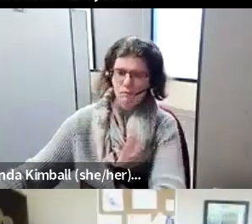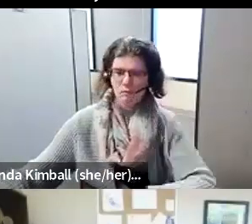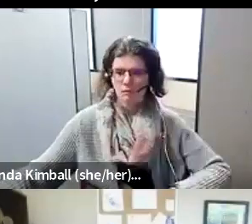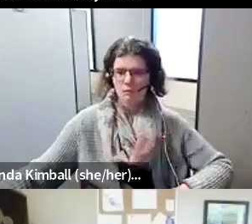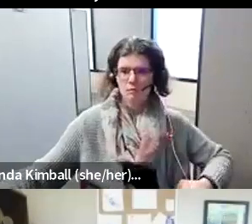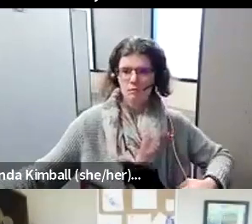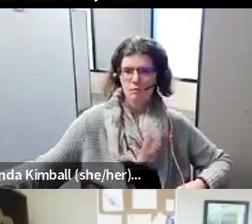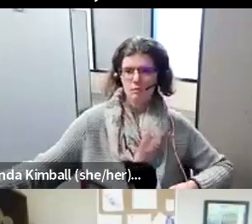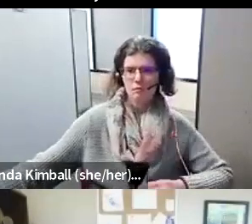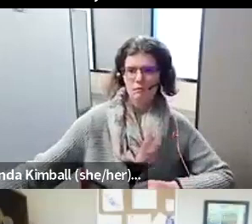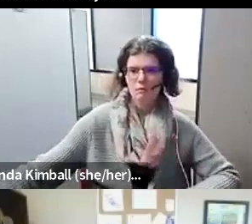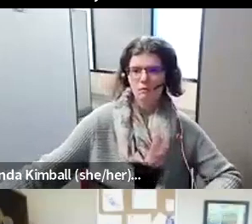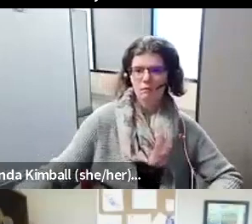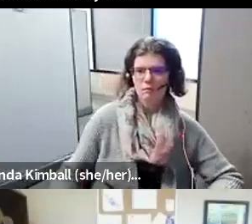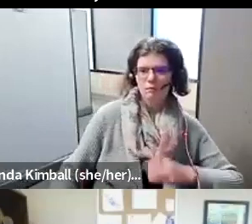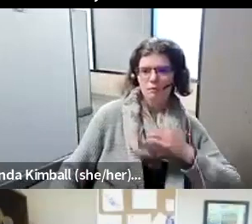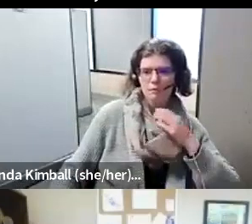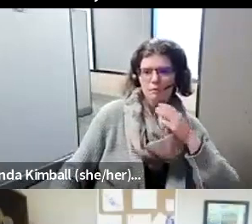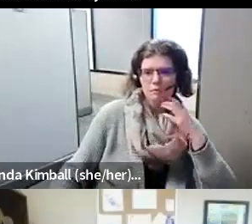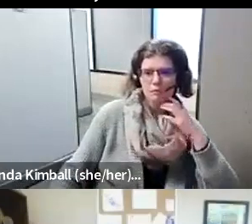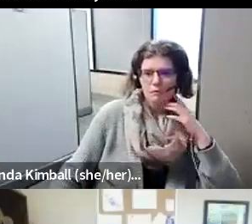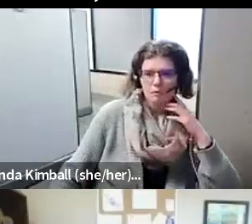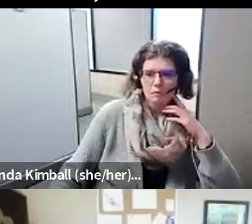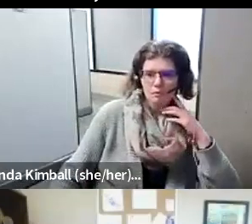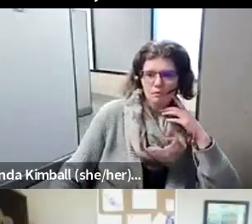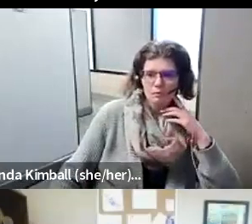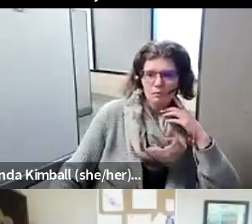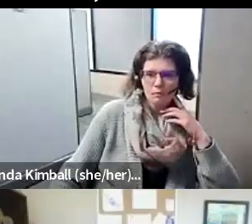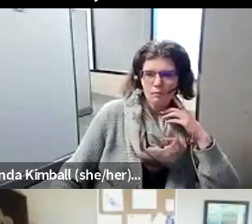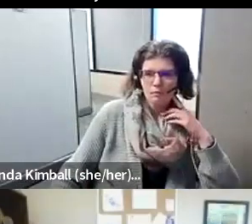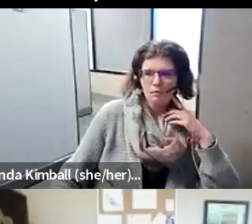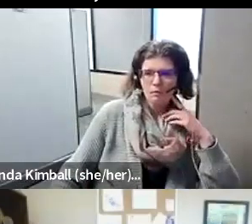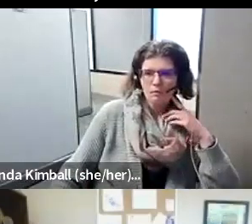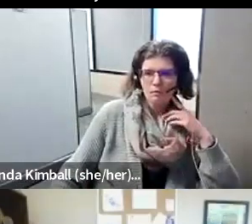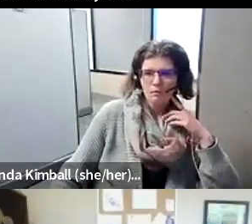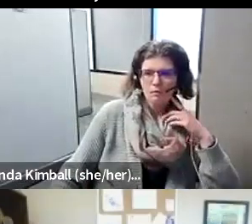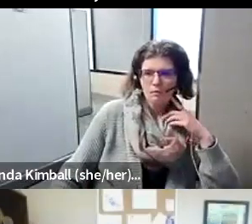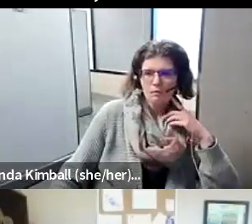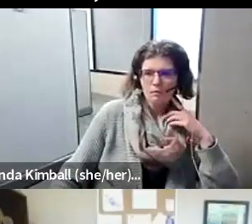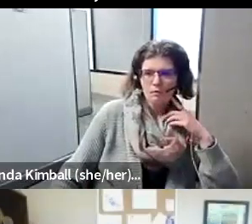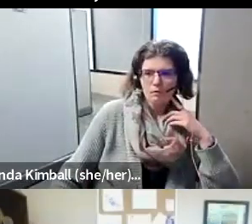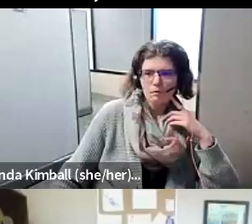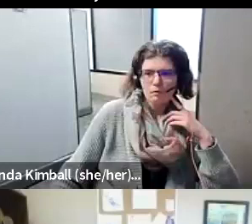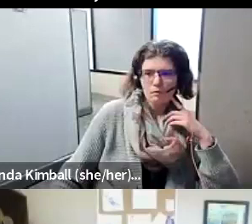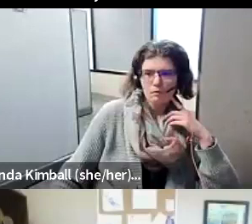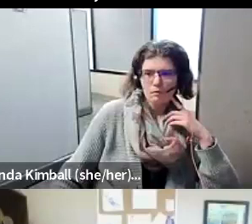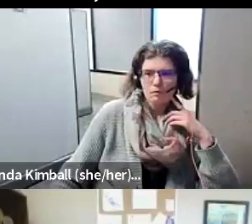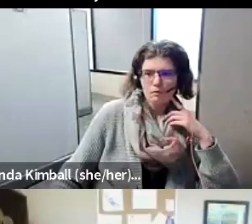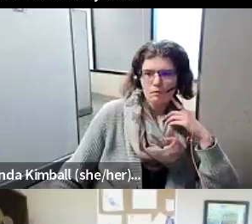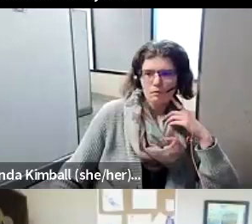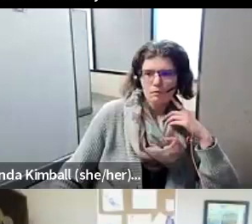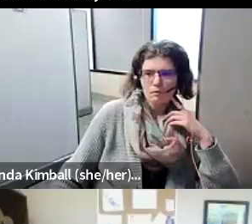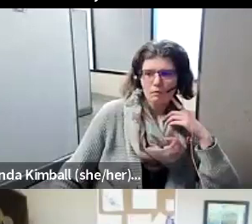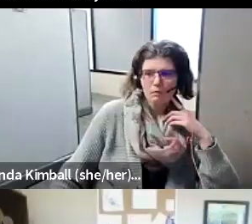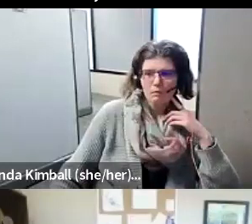I'm really open to it. If I remember very fondly the packed rooms for the residential vendor